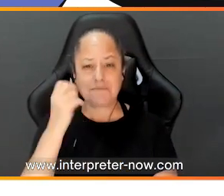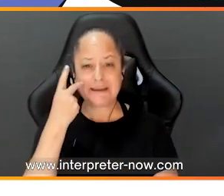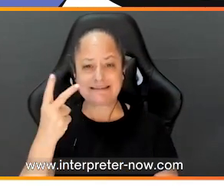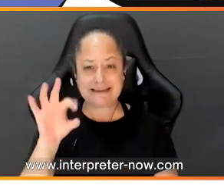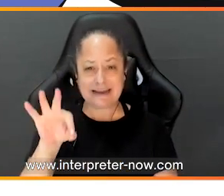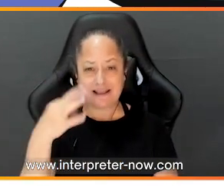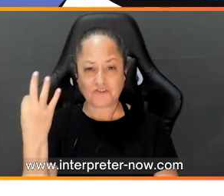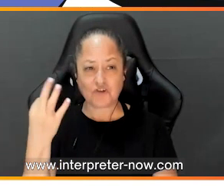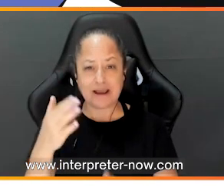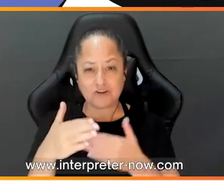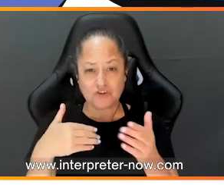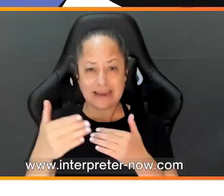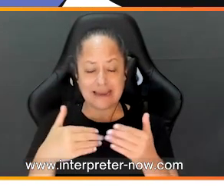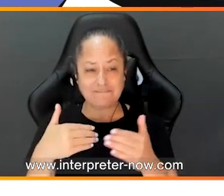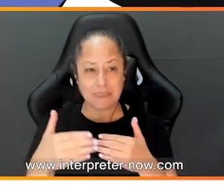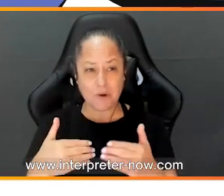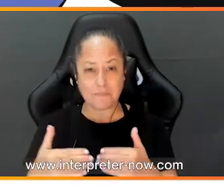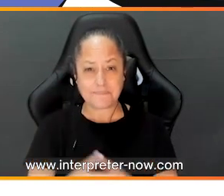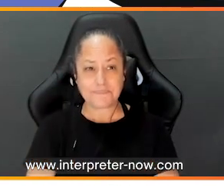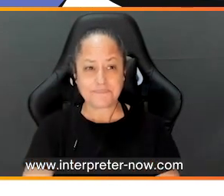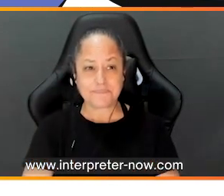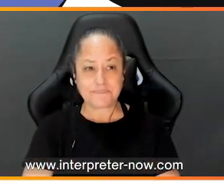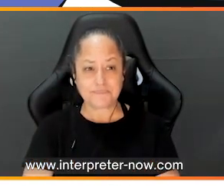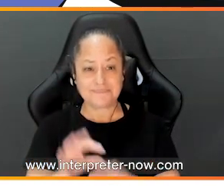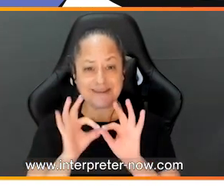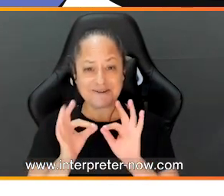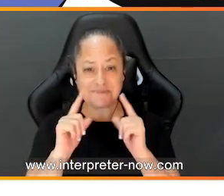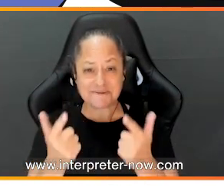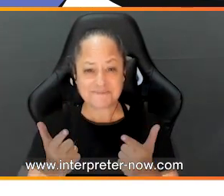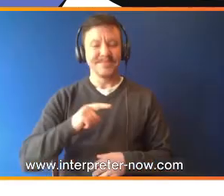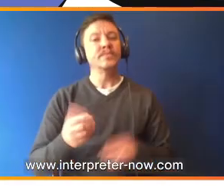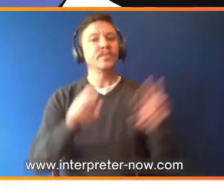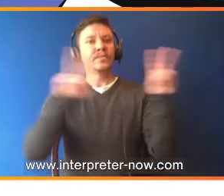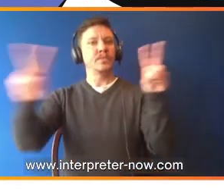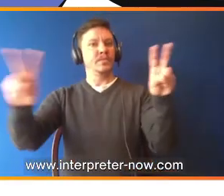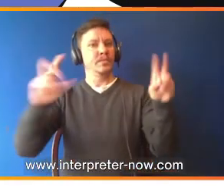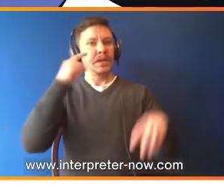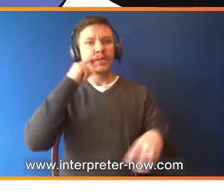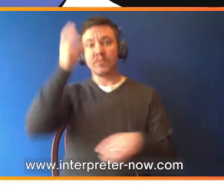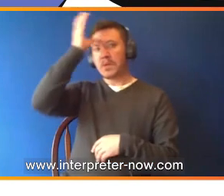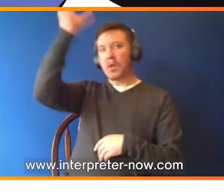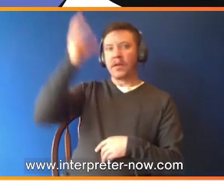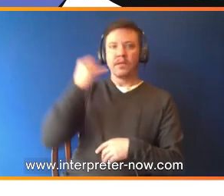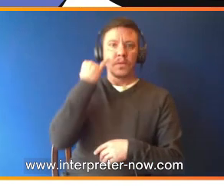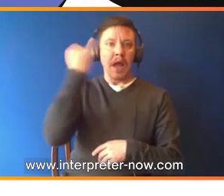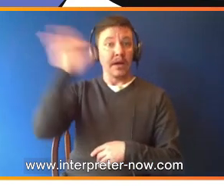of the way that I look, and because of my life journey, I will never be seen as French. Even though the kind